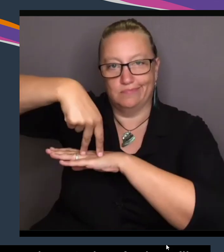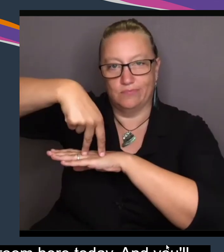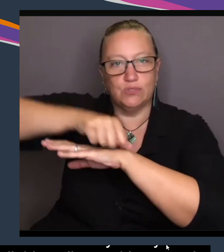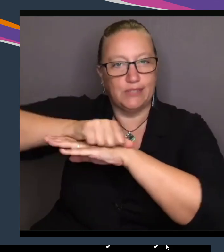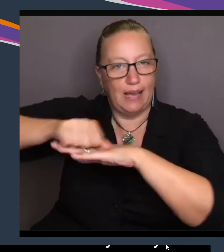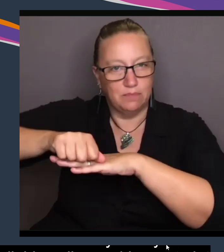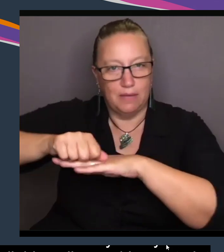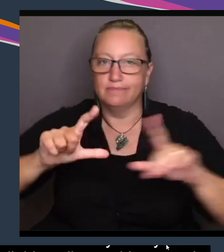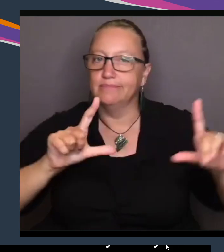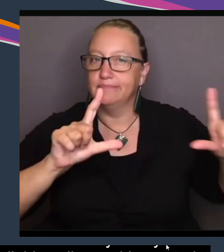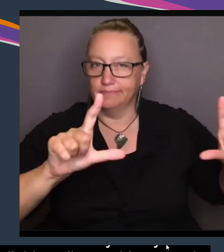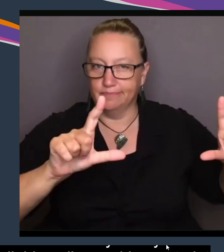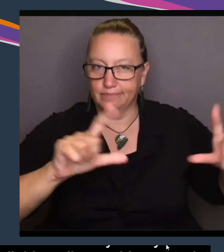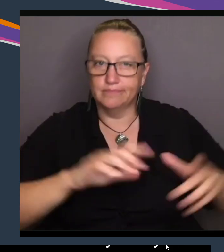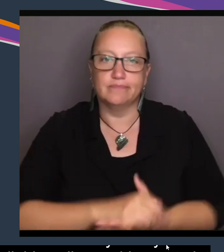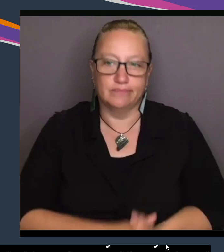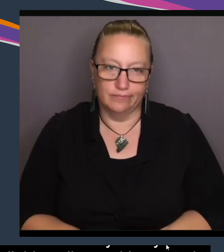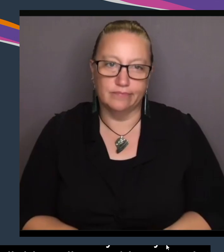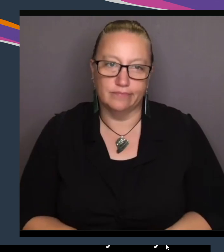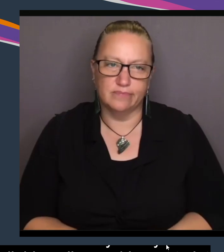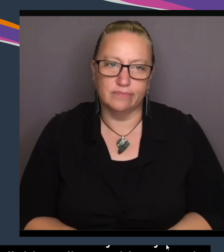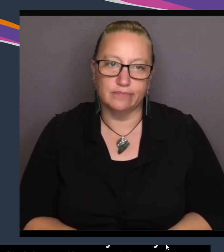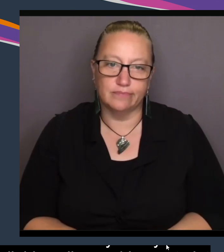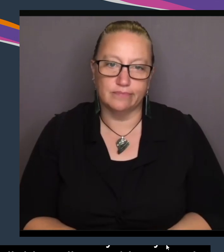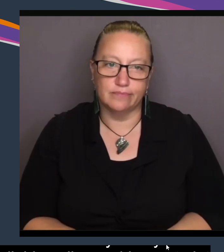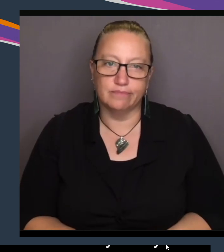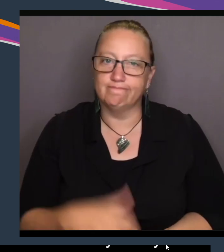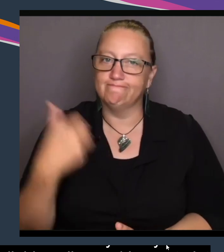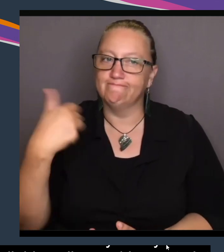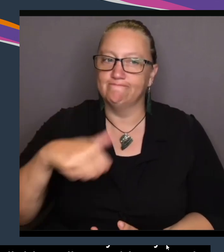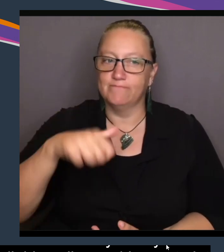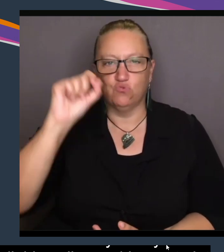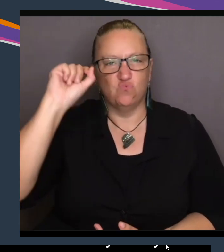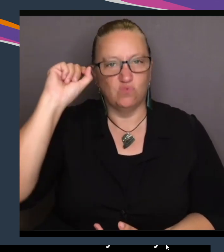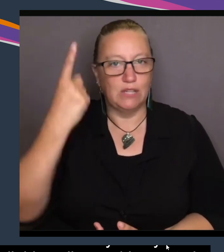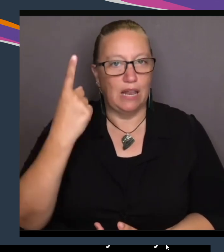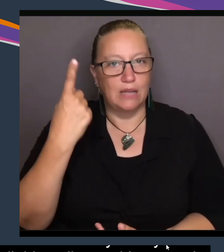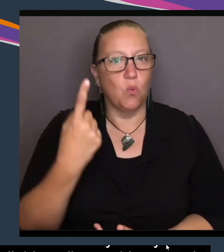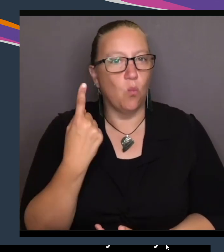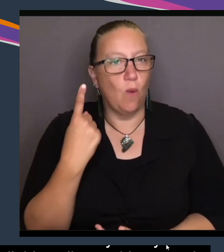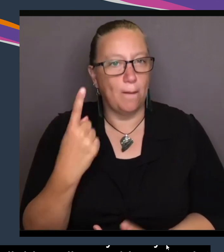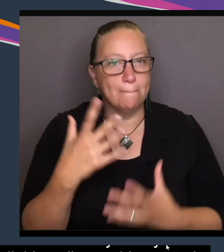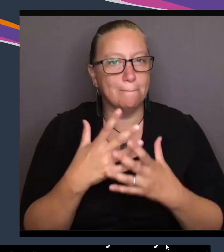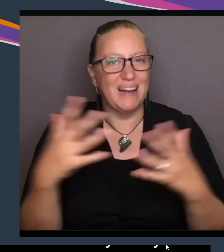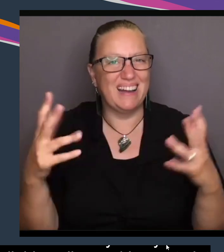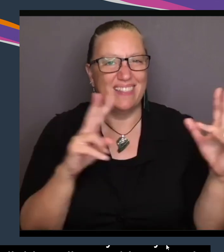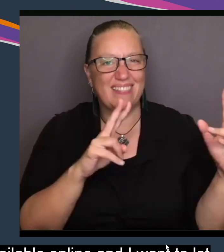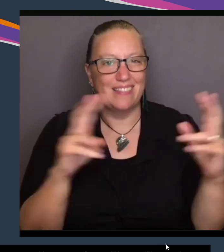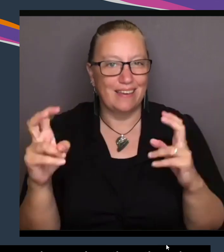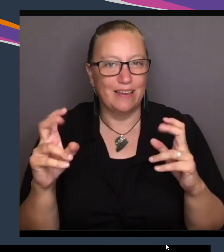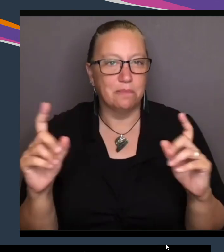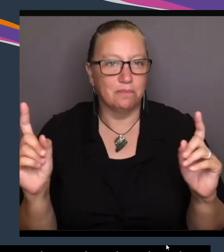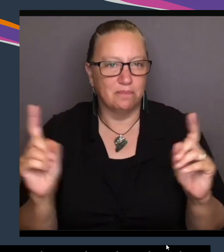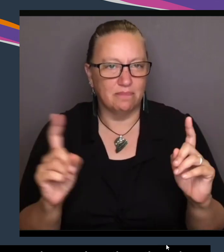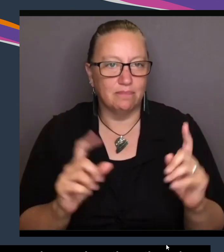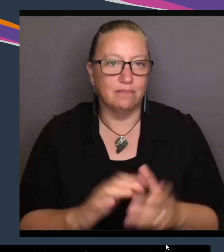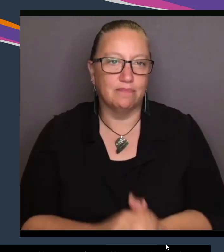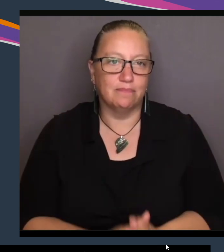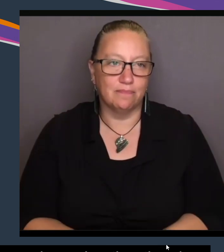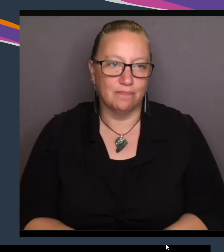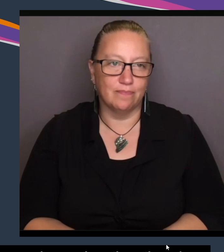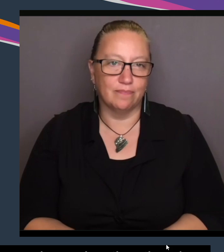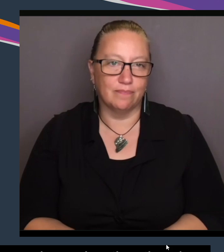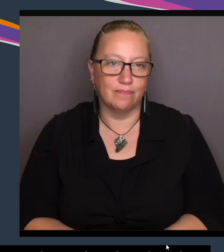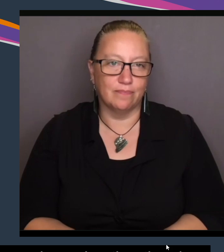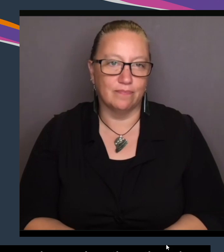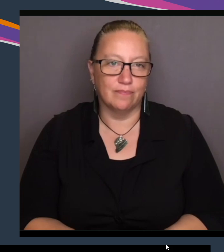And this moment actually brings in sharp focus one of the themes that you touched on, Auntie Glendra, around